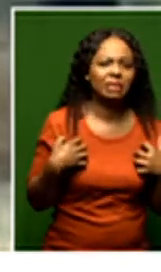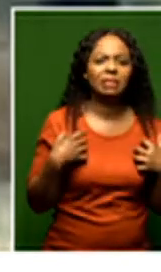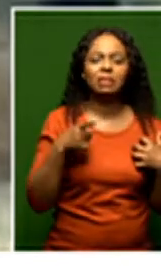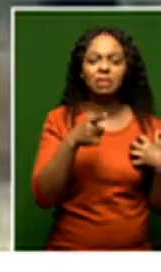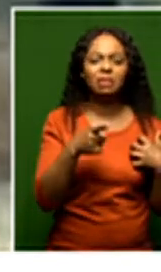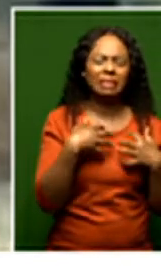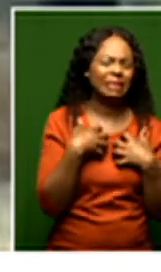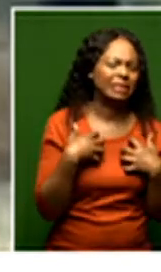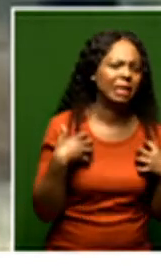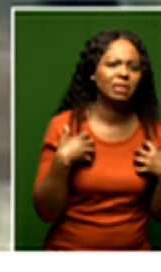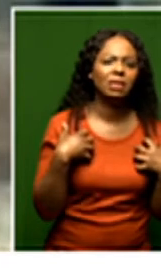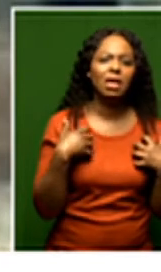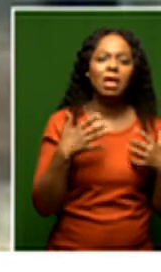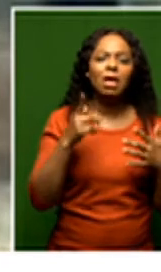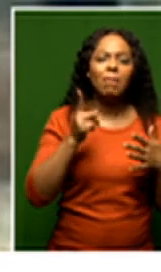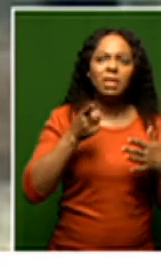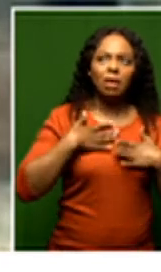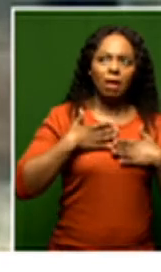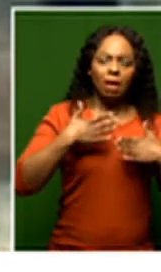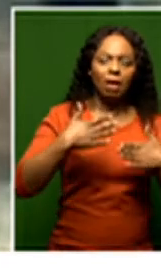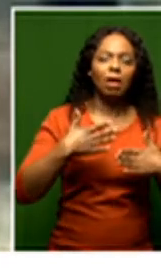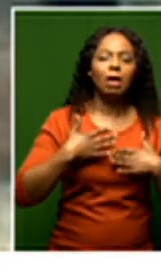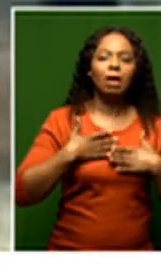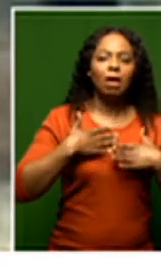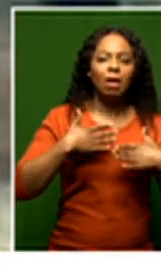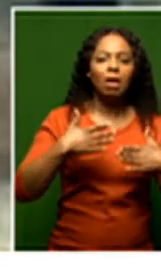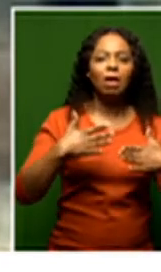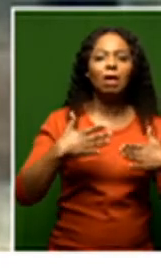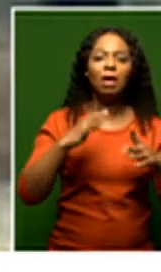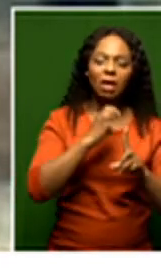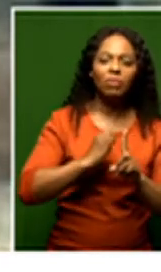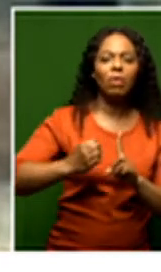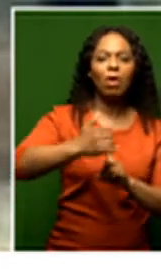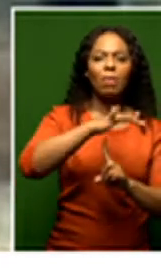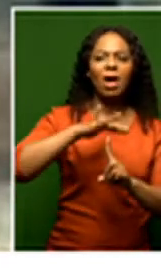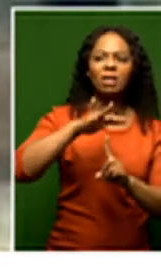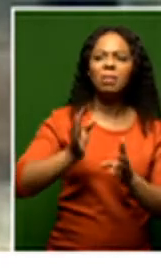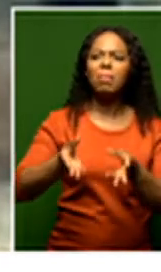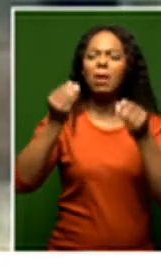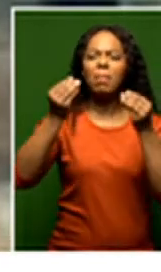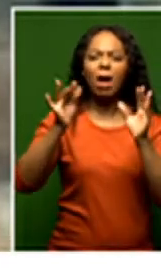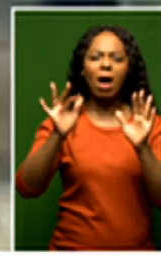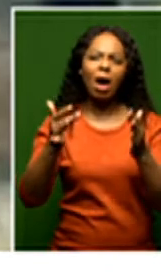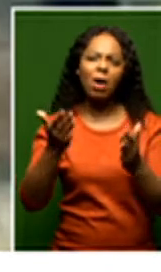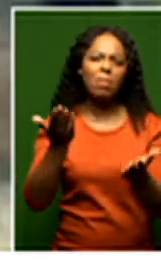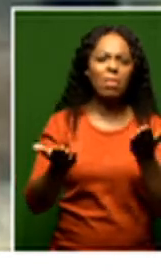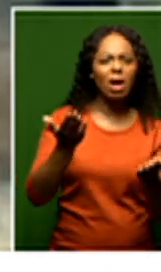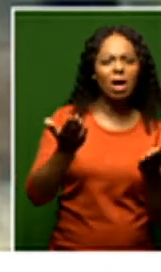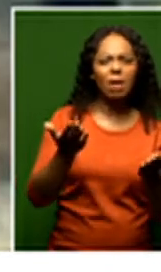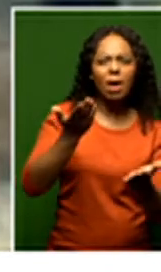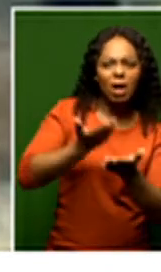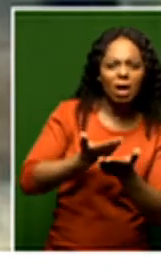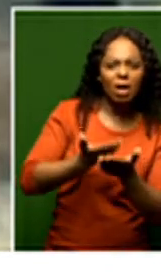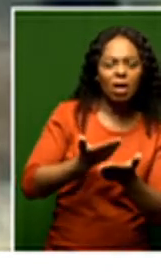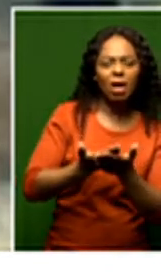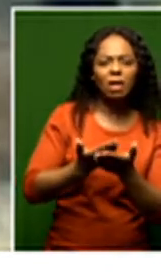important to breathe, to get into nature, to find ways where you can soothe